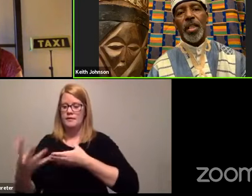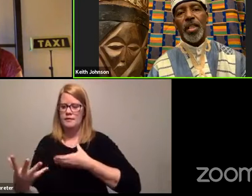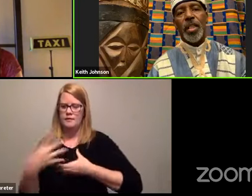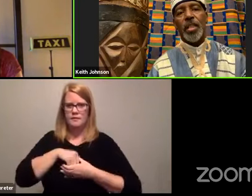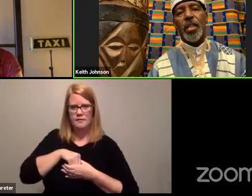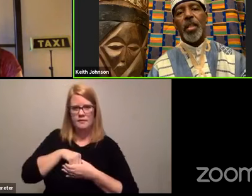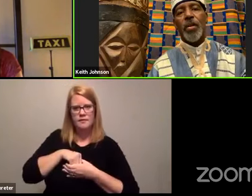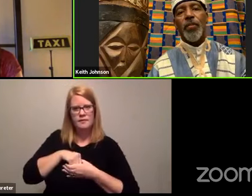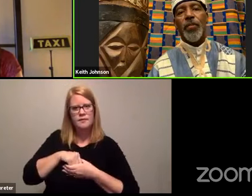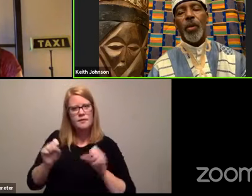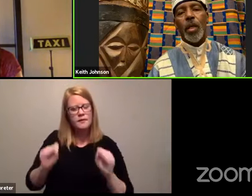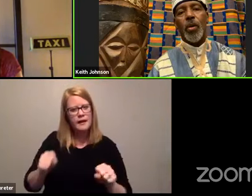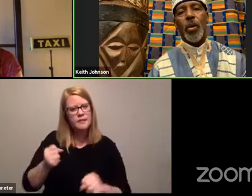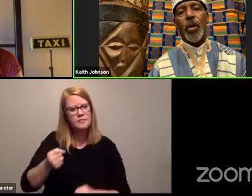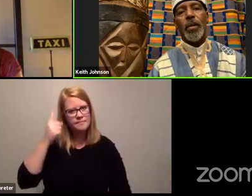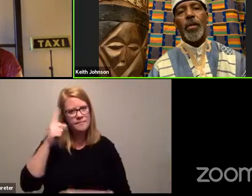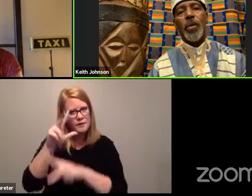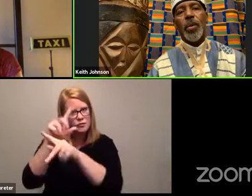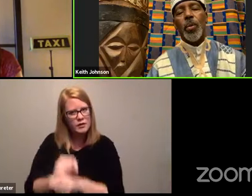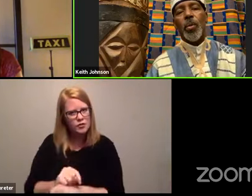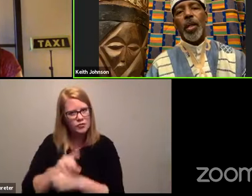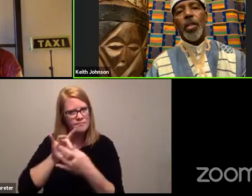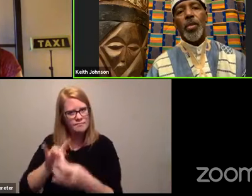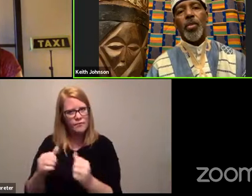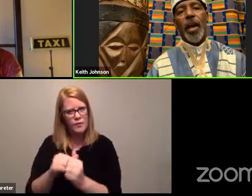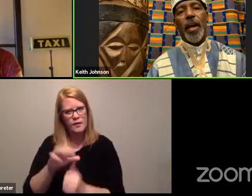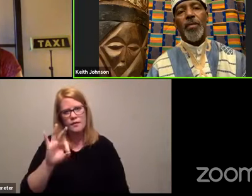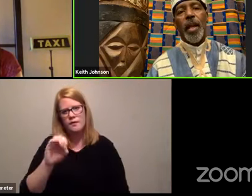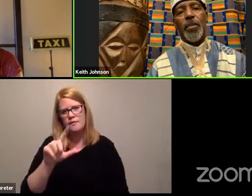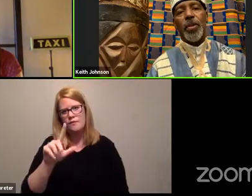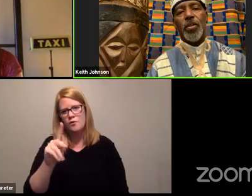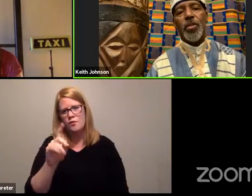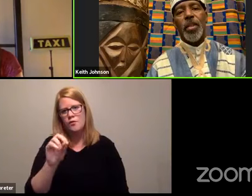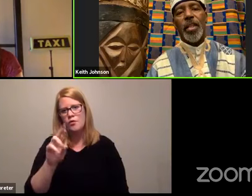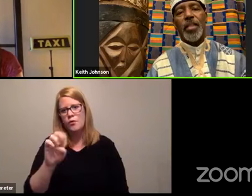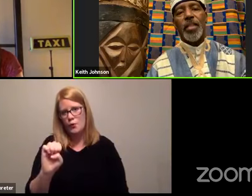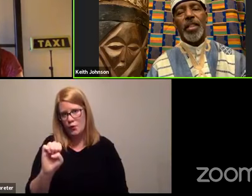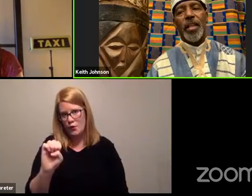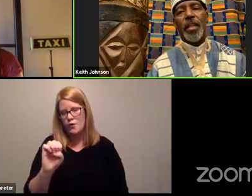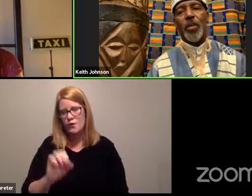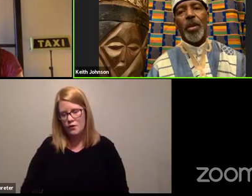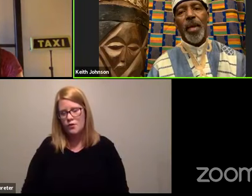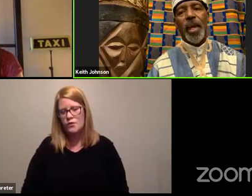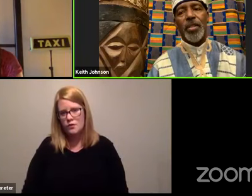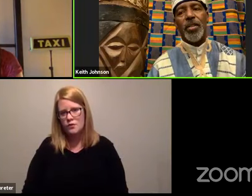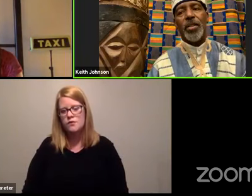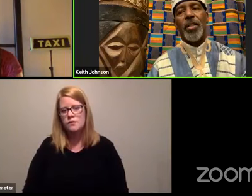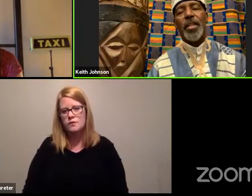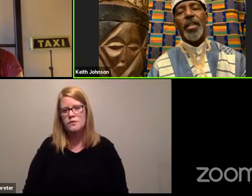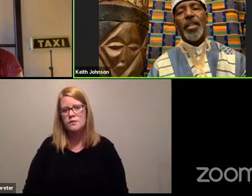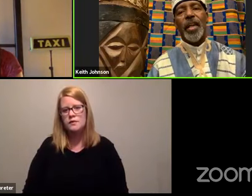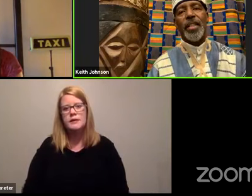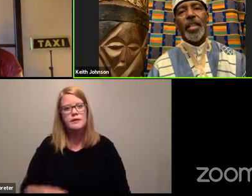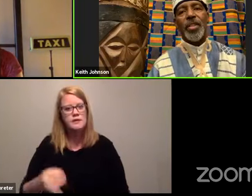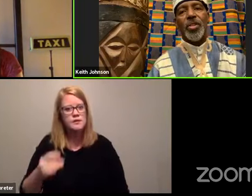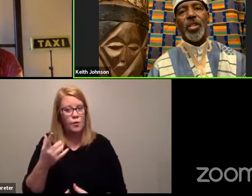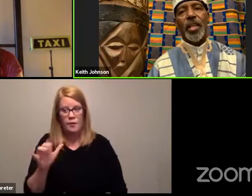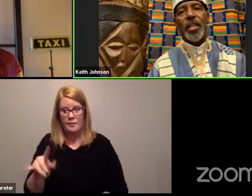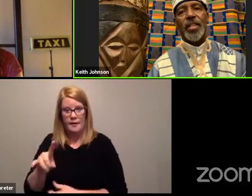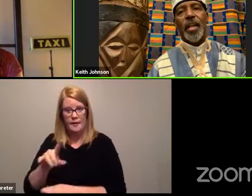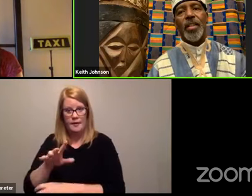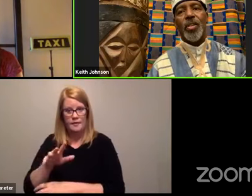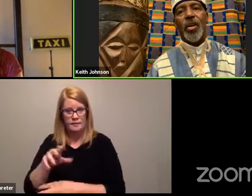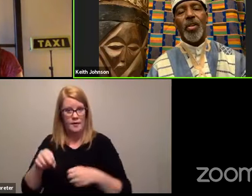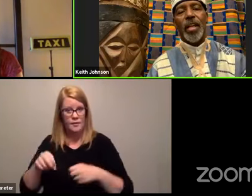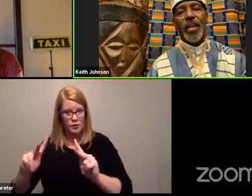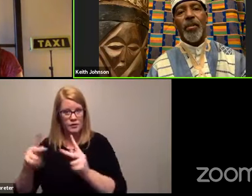the tradition of folklore. When you have the opportunity to study with a master, they teach you